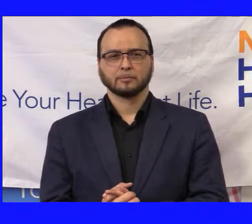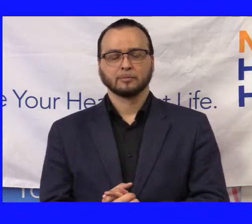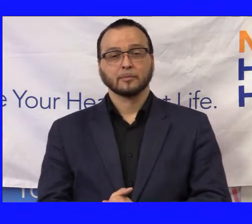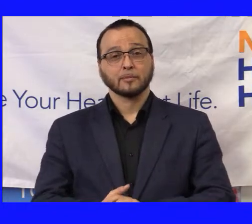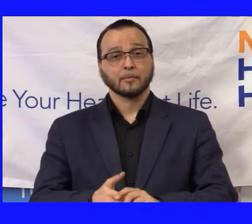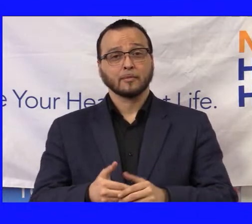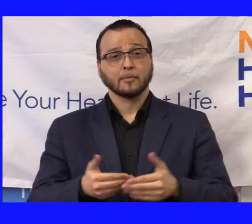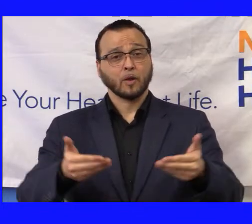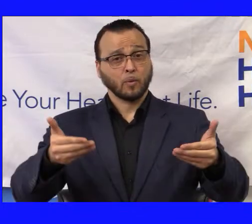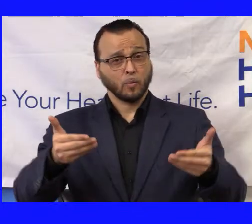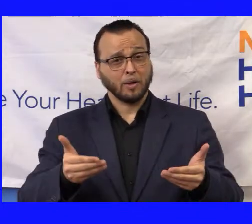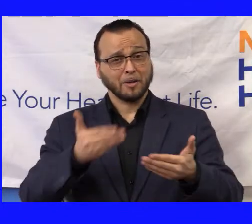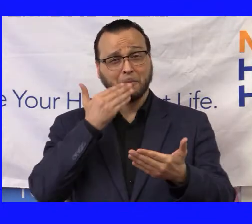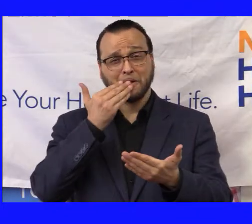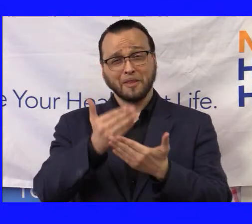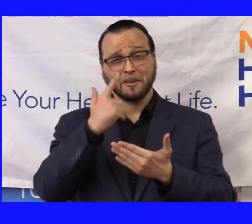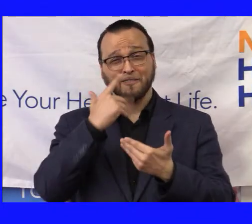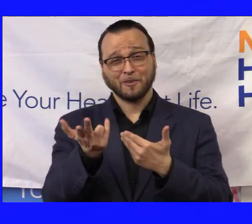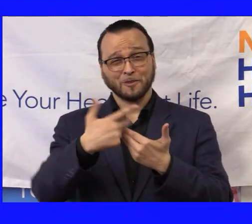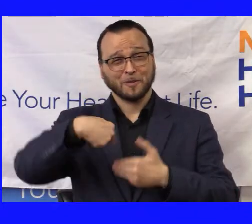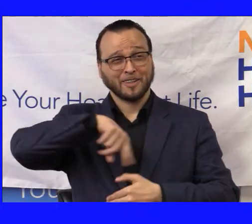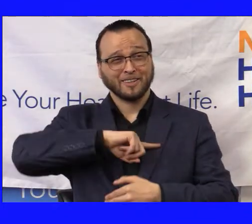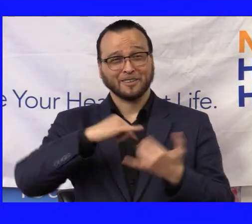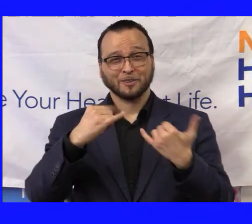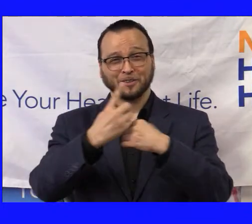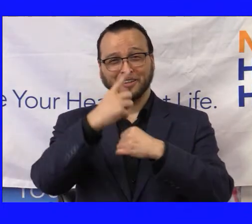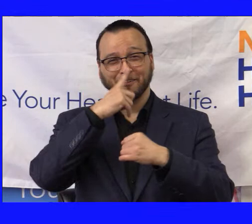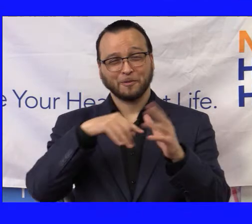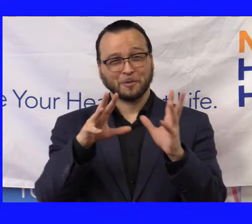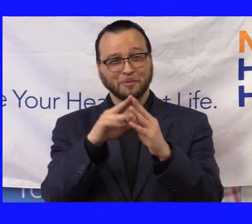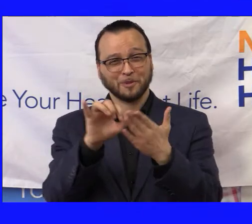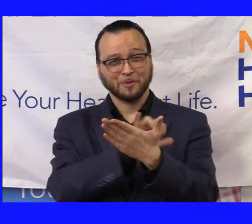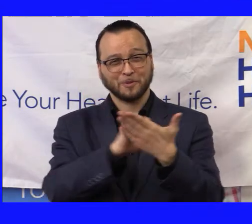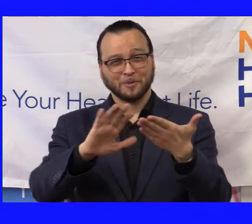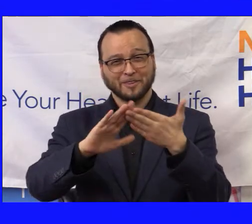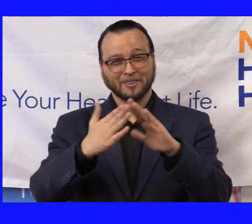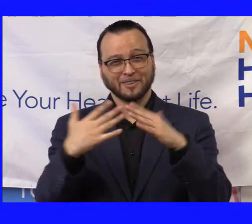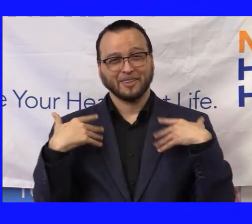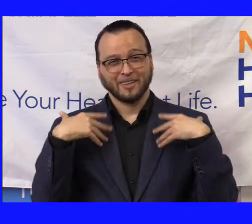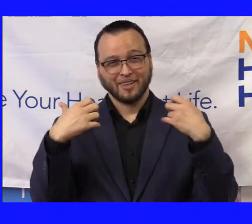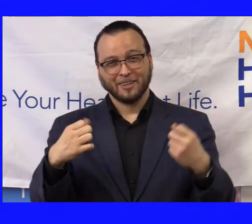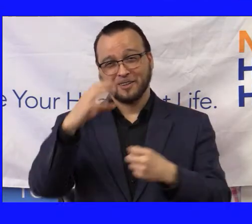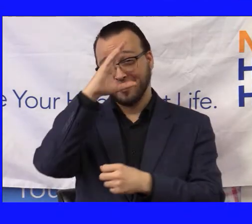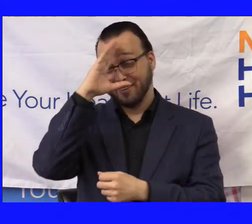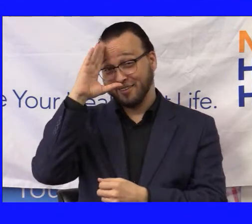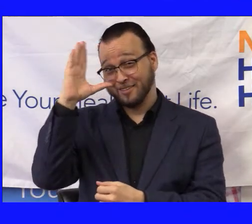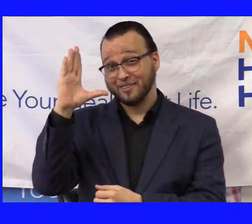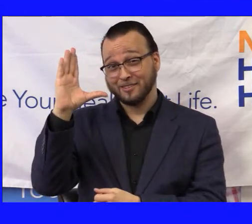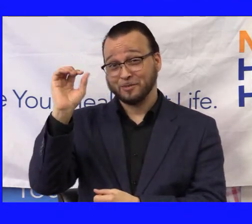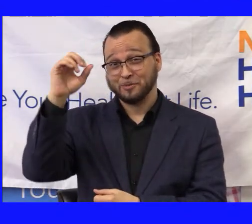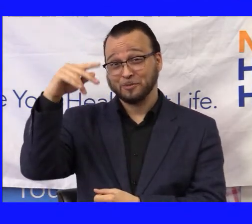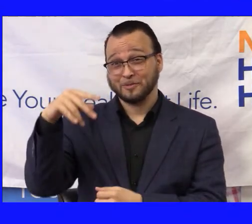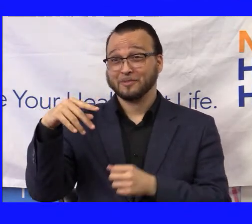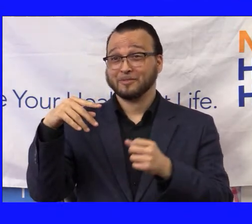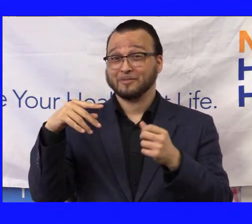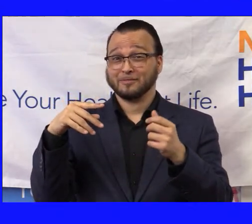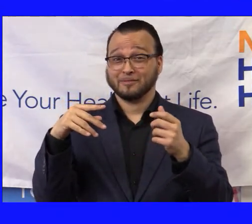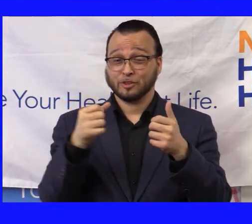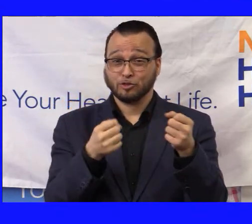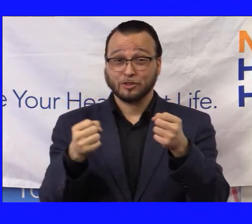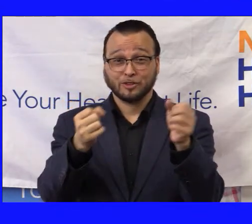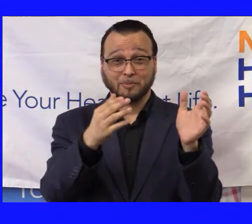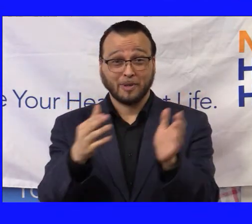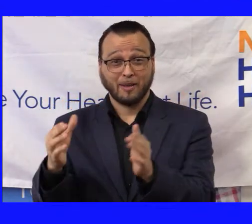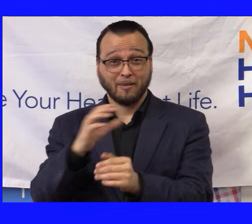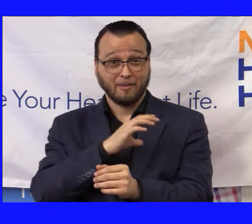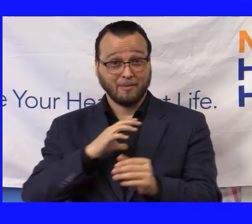Welcome, and thank you for joining us today for the meeting of the New York City Health and Hospital Strategic Planning Committee. Today's meeting is